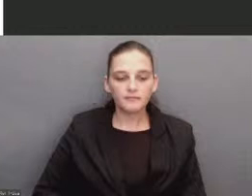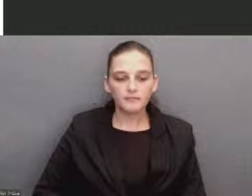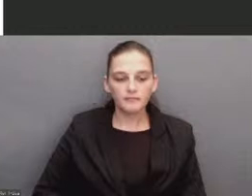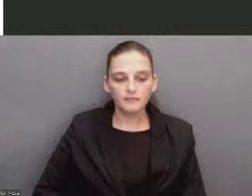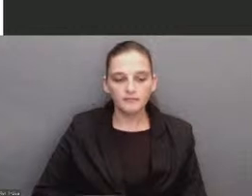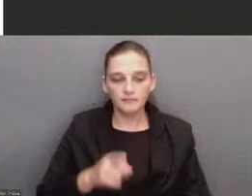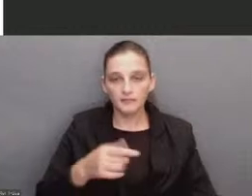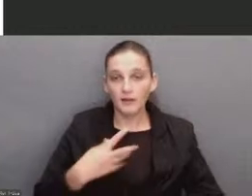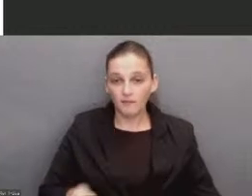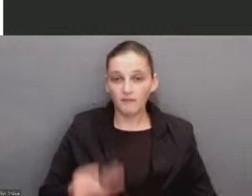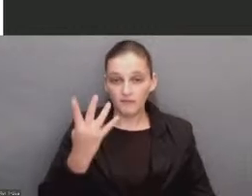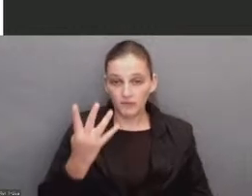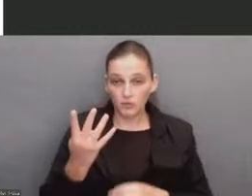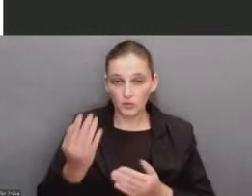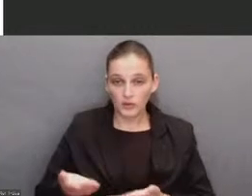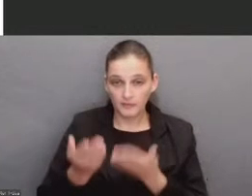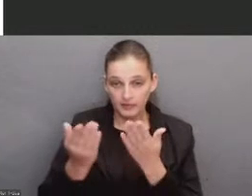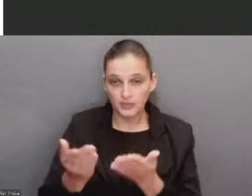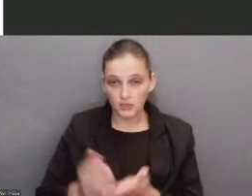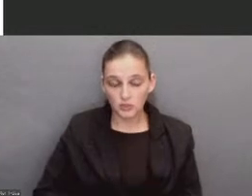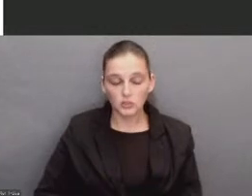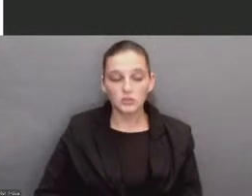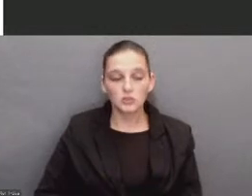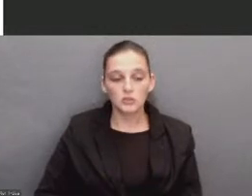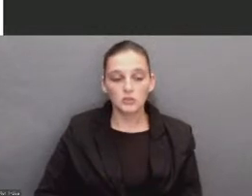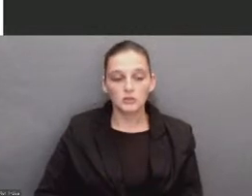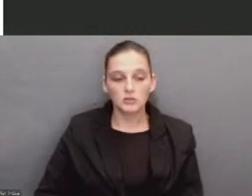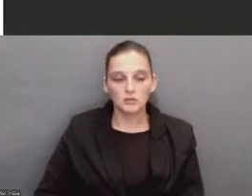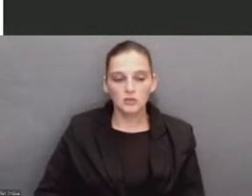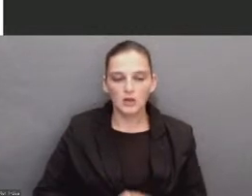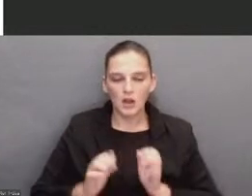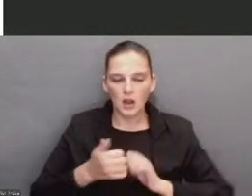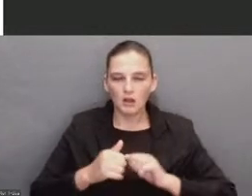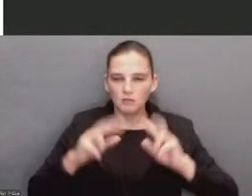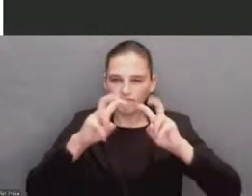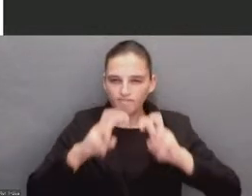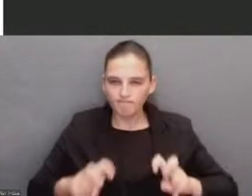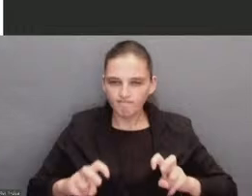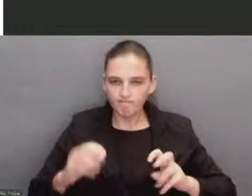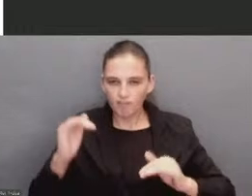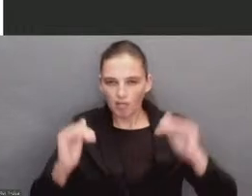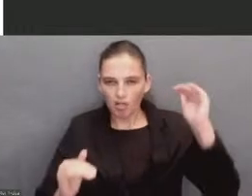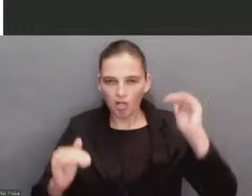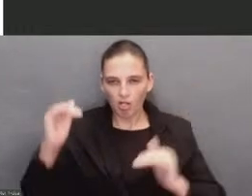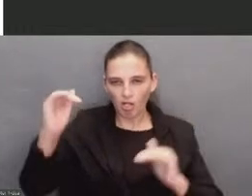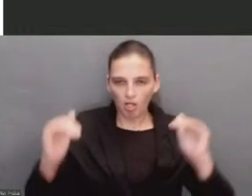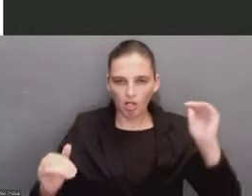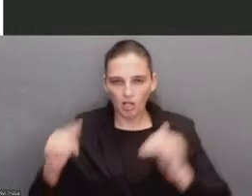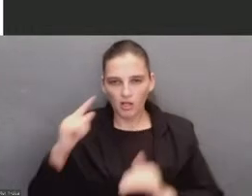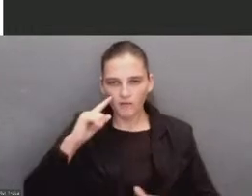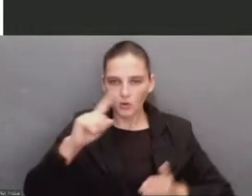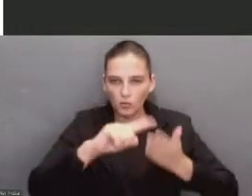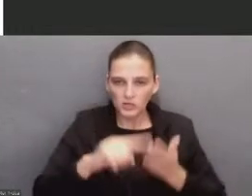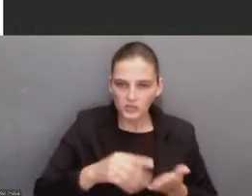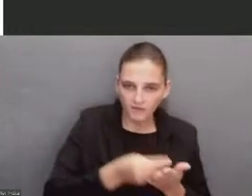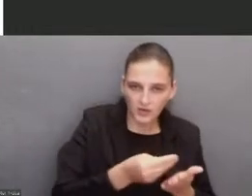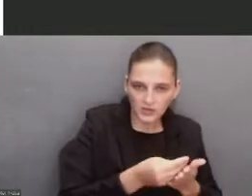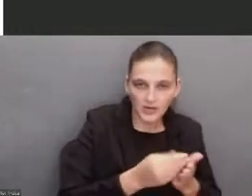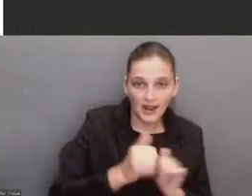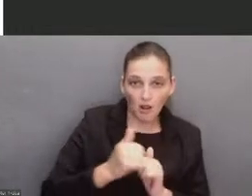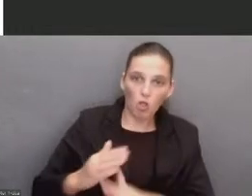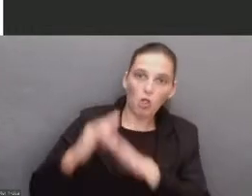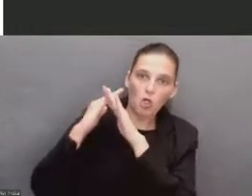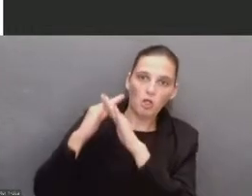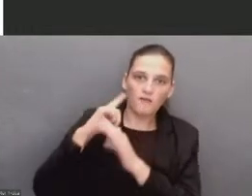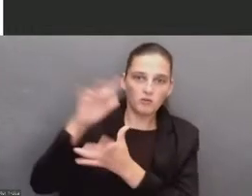4 recommendations focused on analyzing the inequities in research funding and barriers to accessing this funding. So